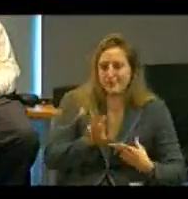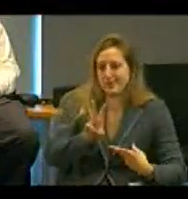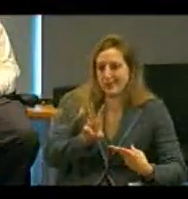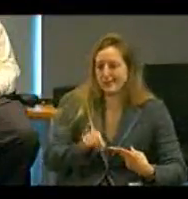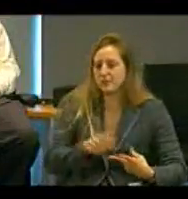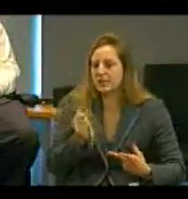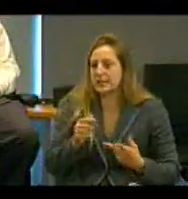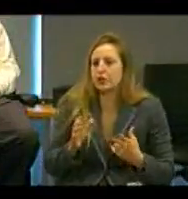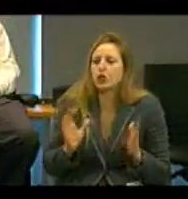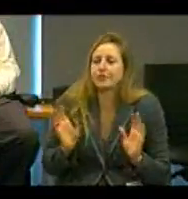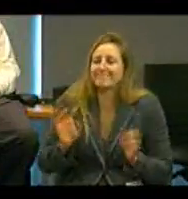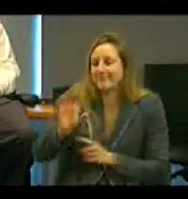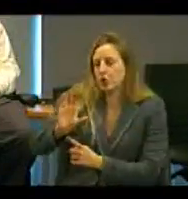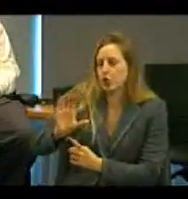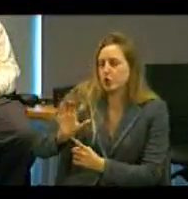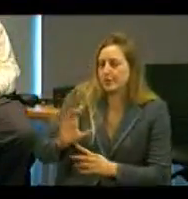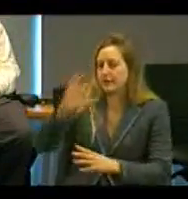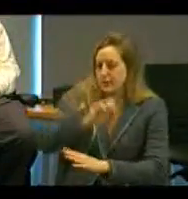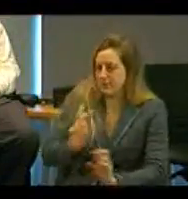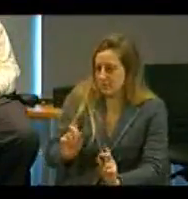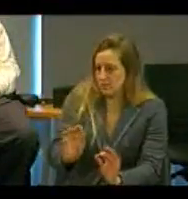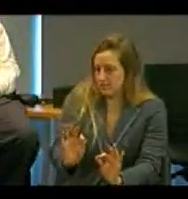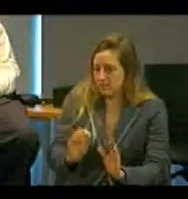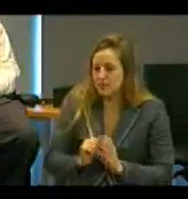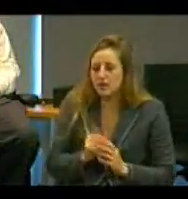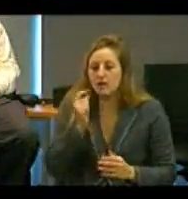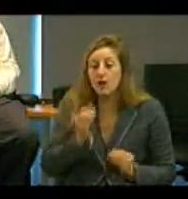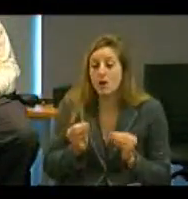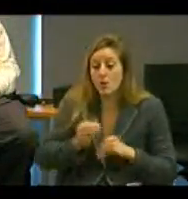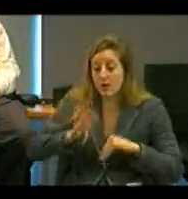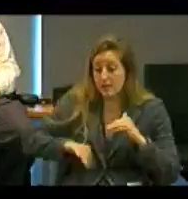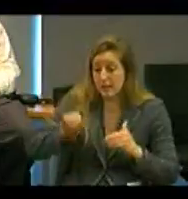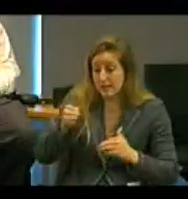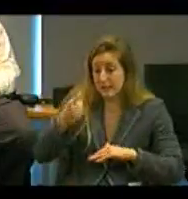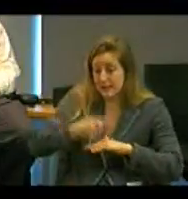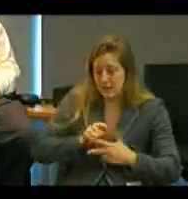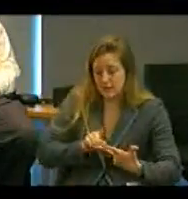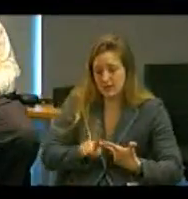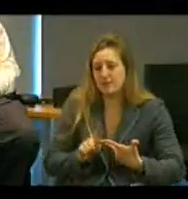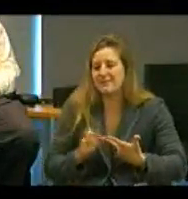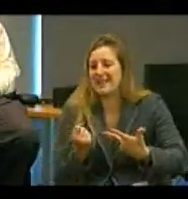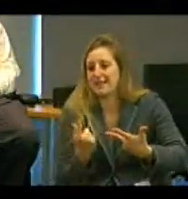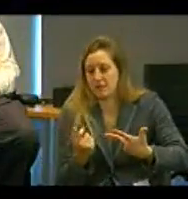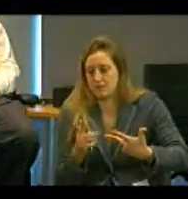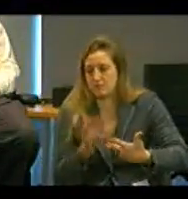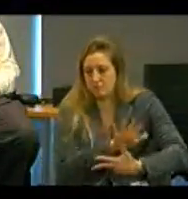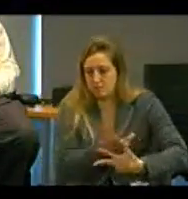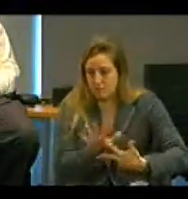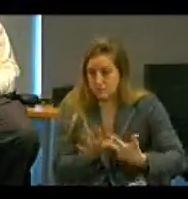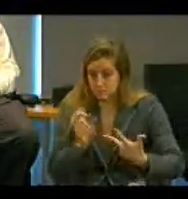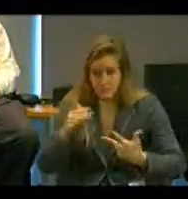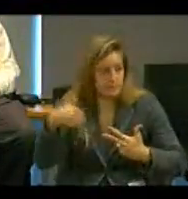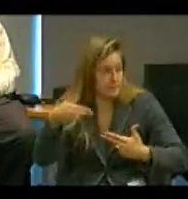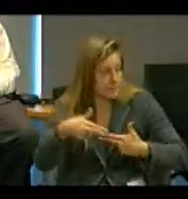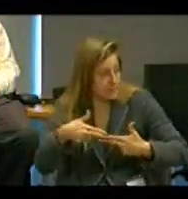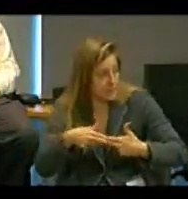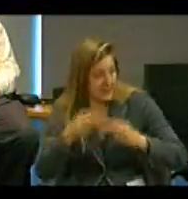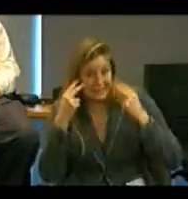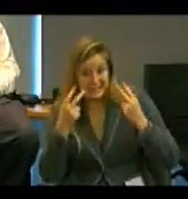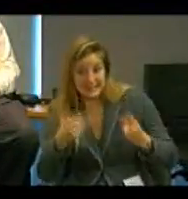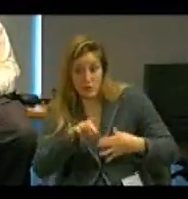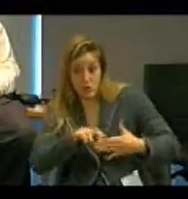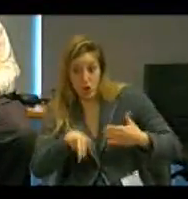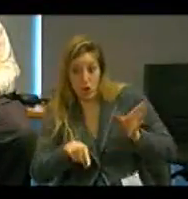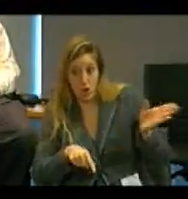a conservative estimate. And for more than 10 days, we attributed 11. So let's go to the next slide. So this is what we